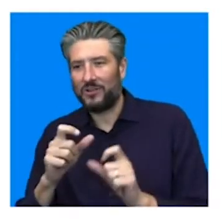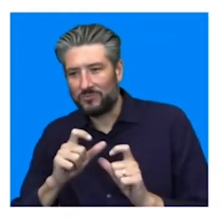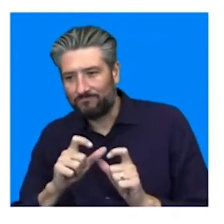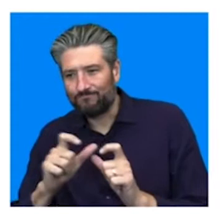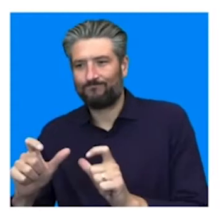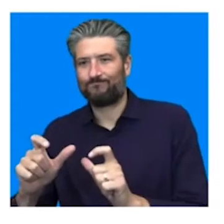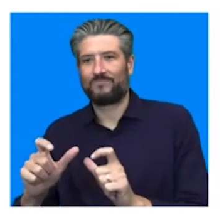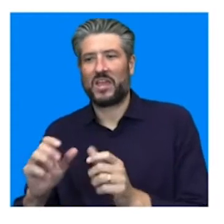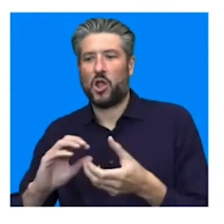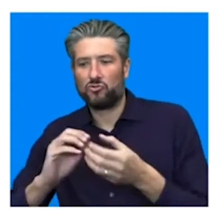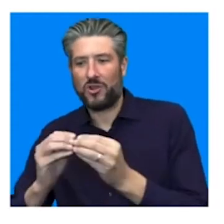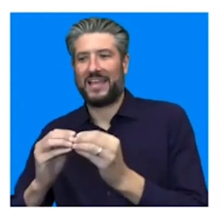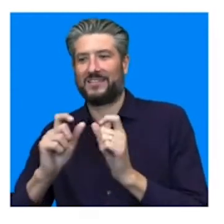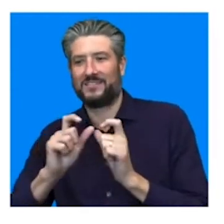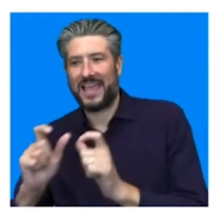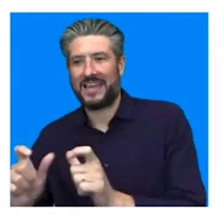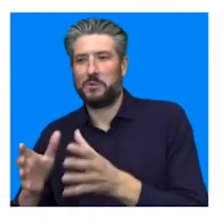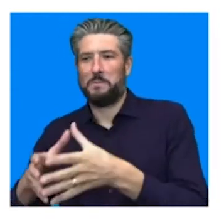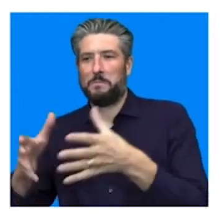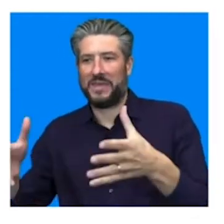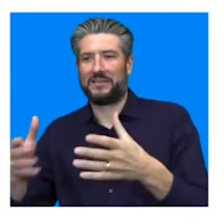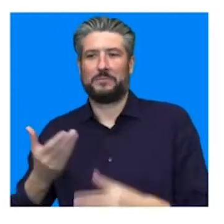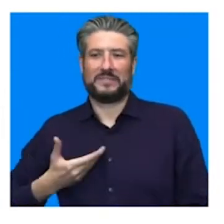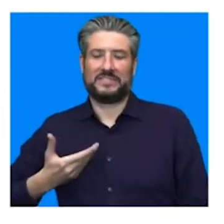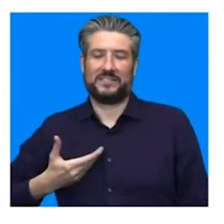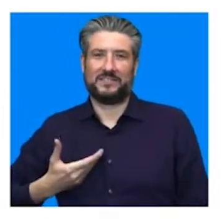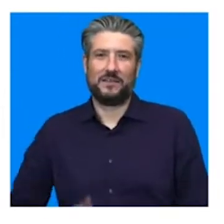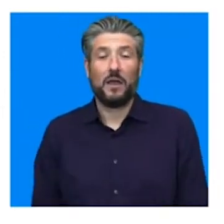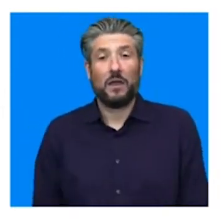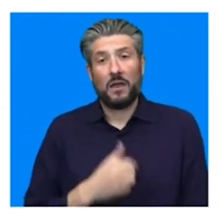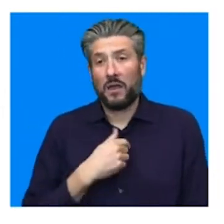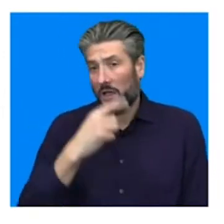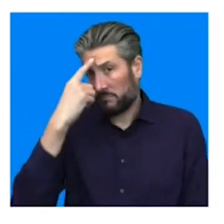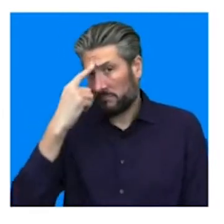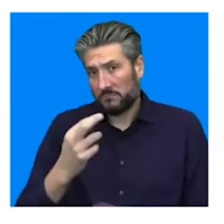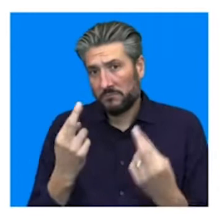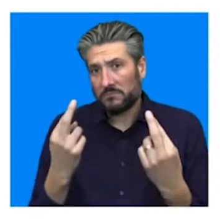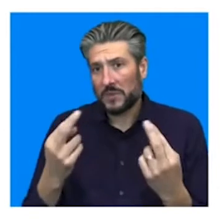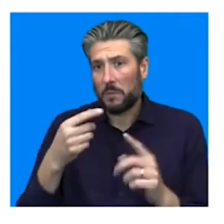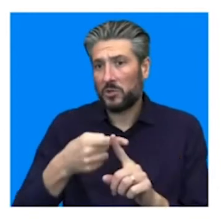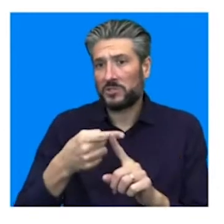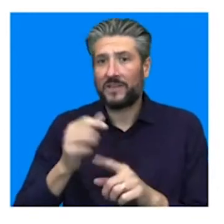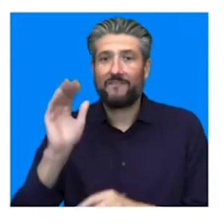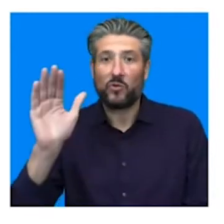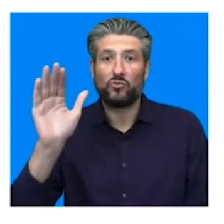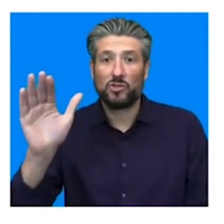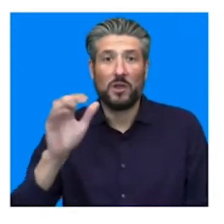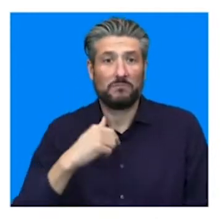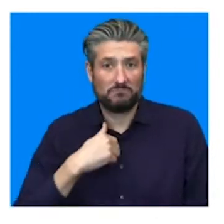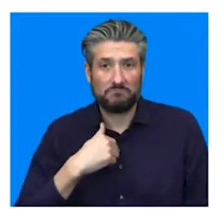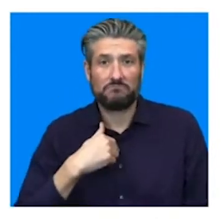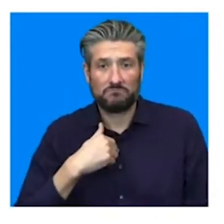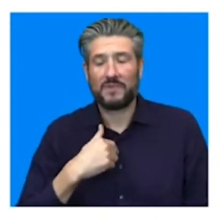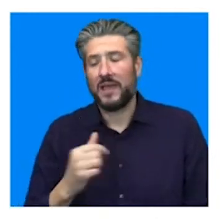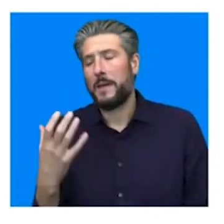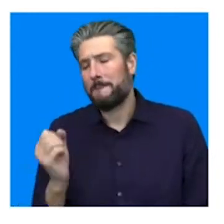a way to get there. So I'm really like hopeful for the future, because like there's so many smaller companies getting involved, but also that